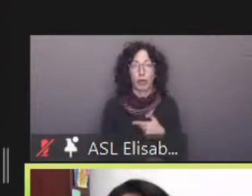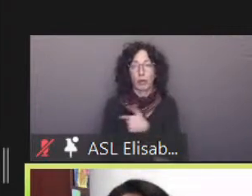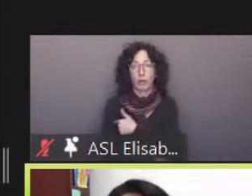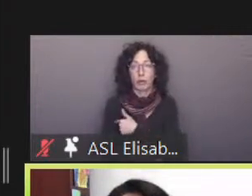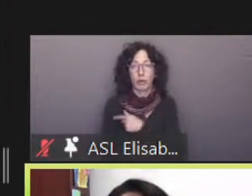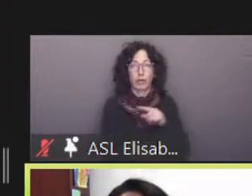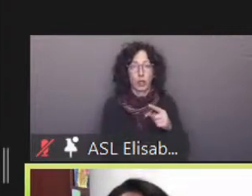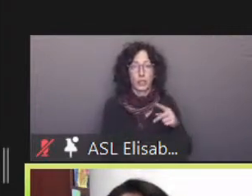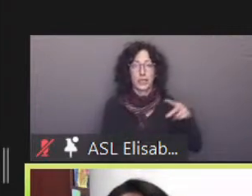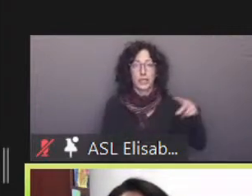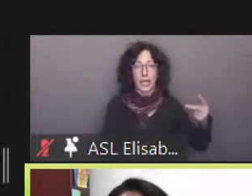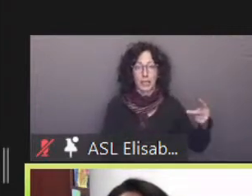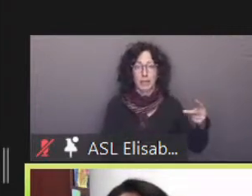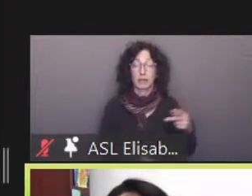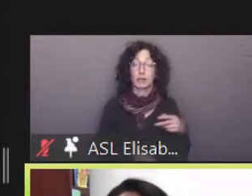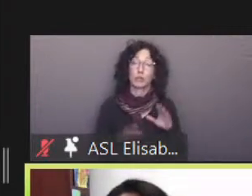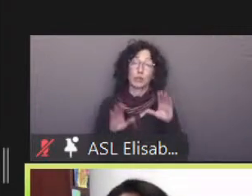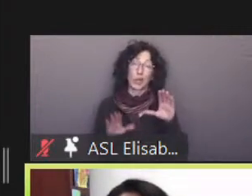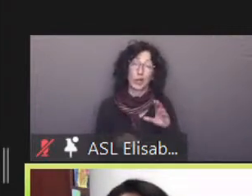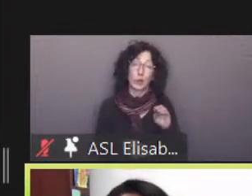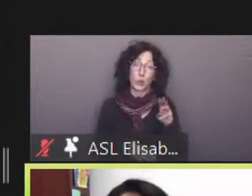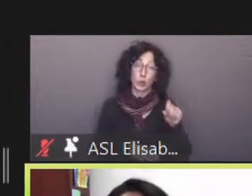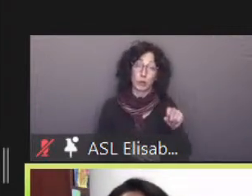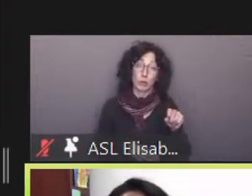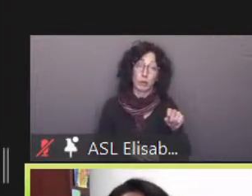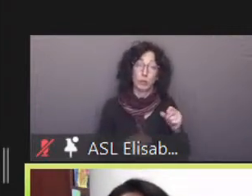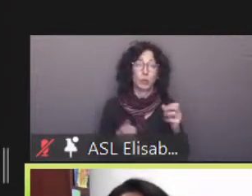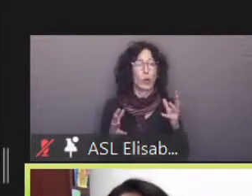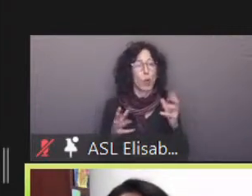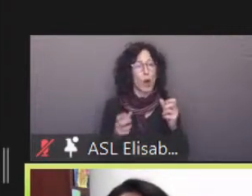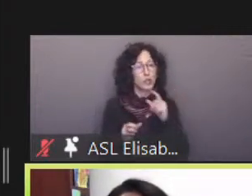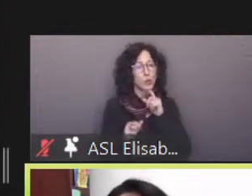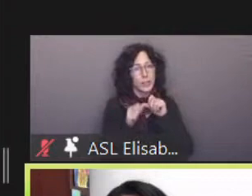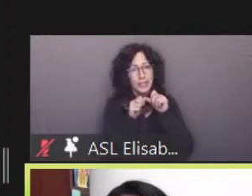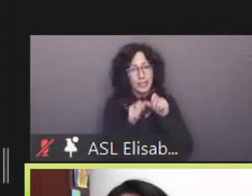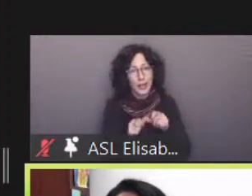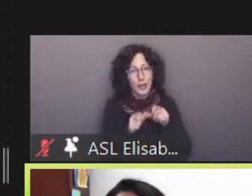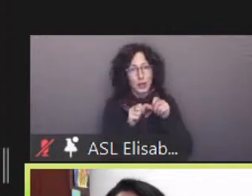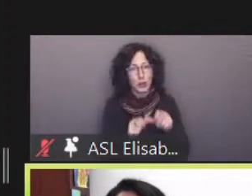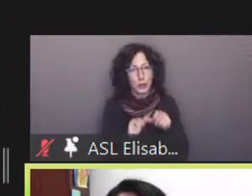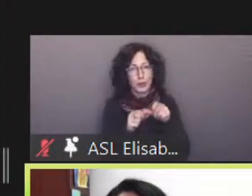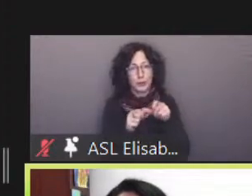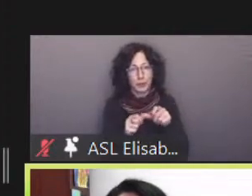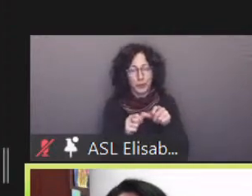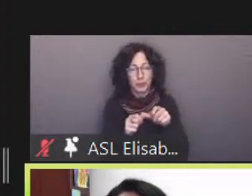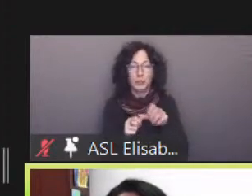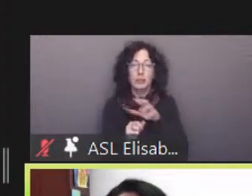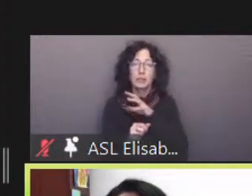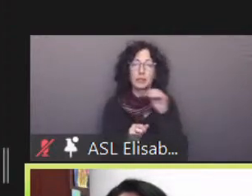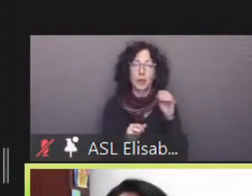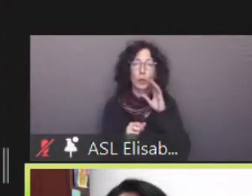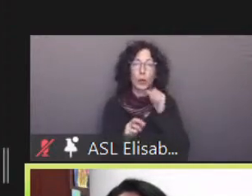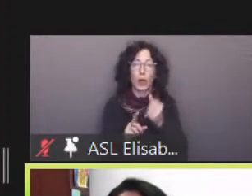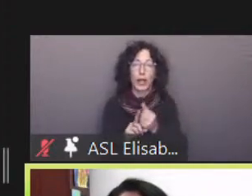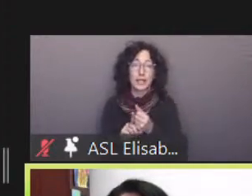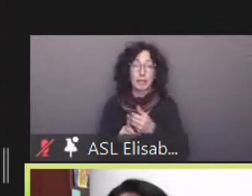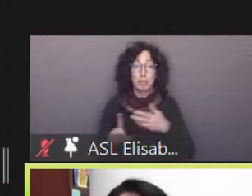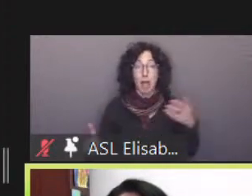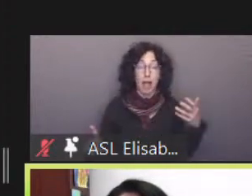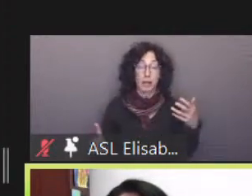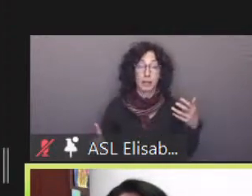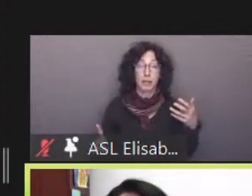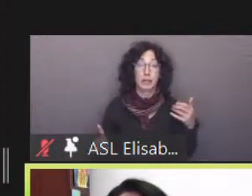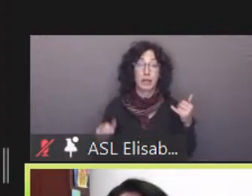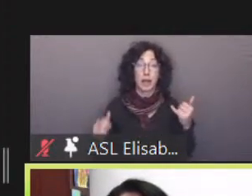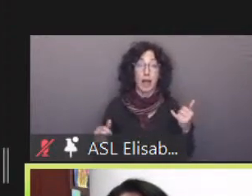great news, and we want to keep it up as we extend the eligible age for vaccine down